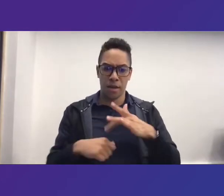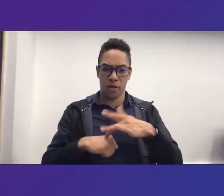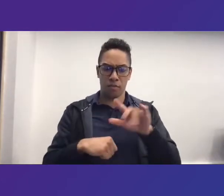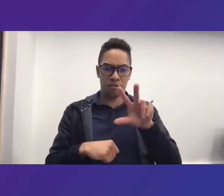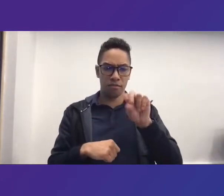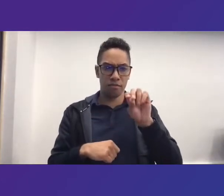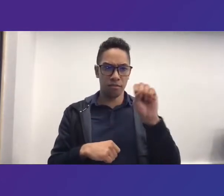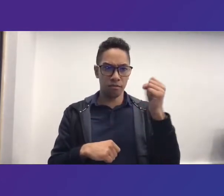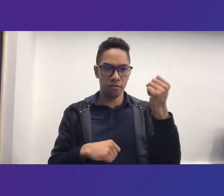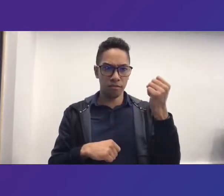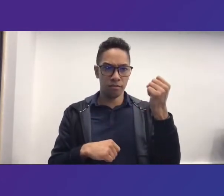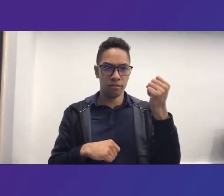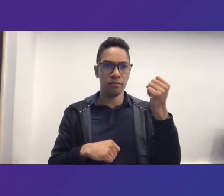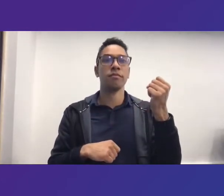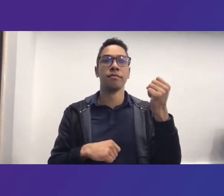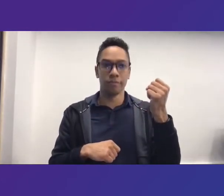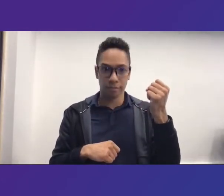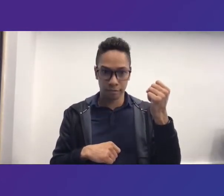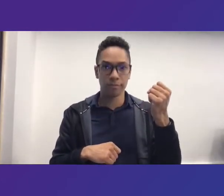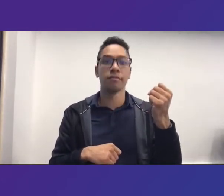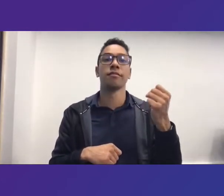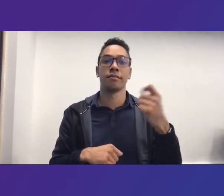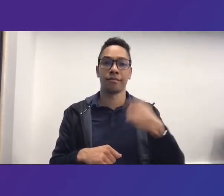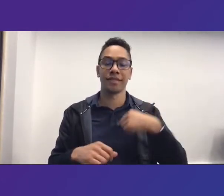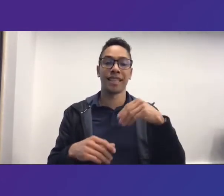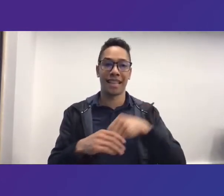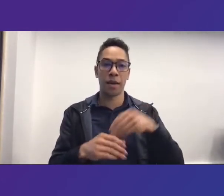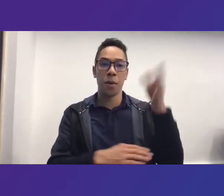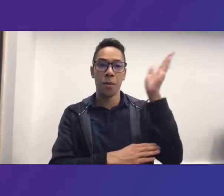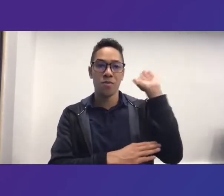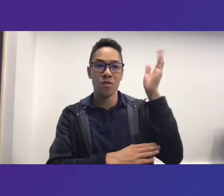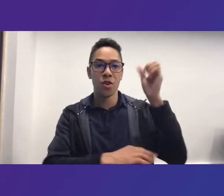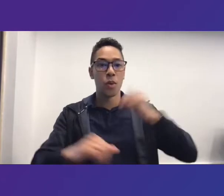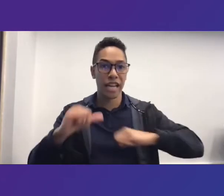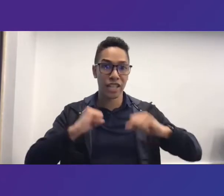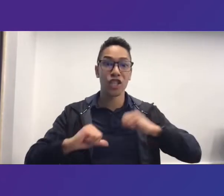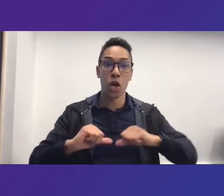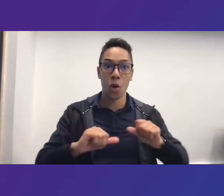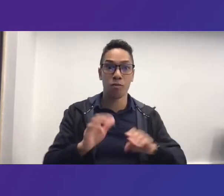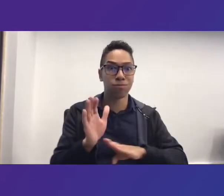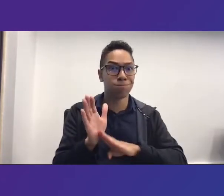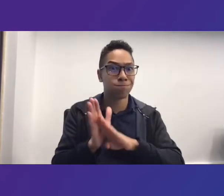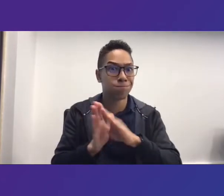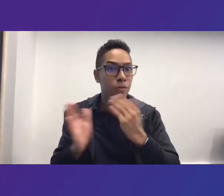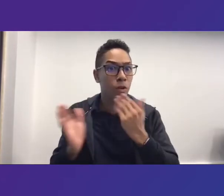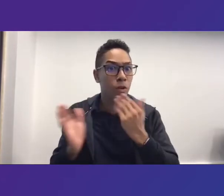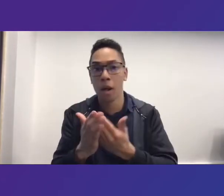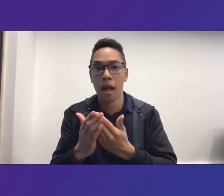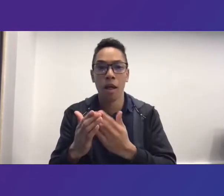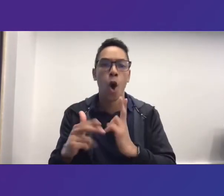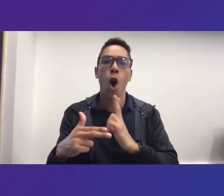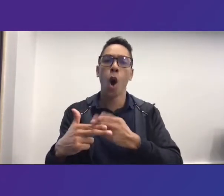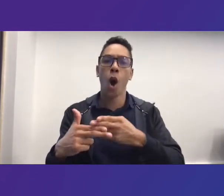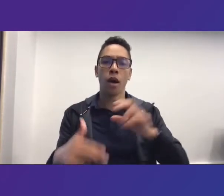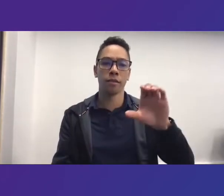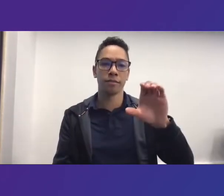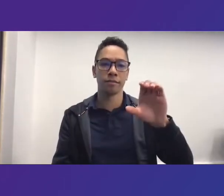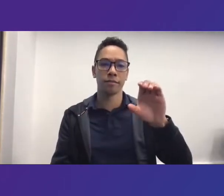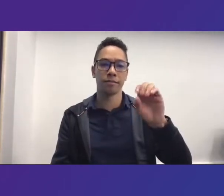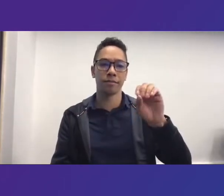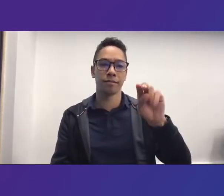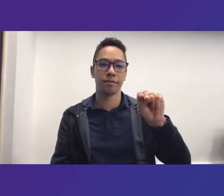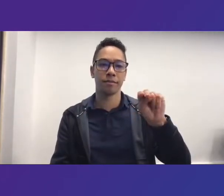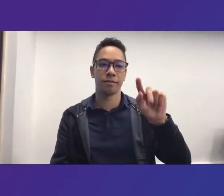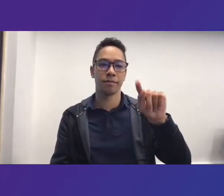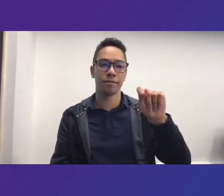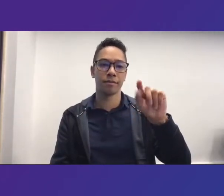30s when I was in a Broadway show that was doing well, and it was called Contact, and I was starting